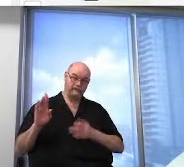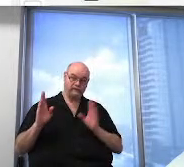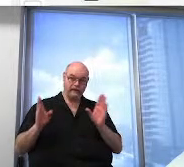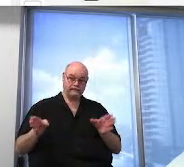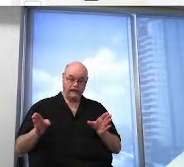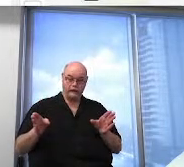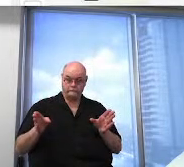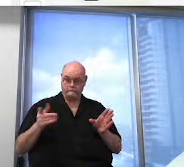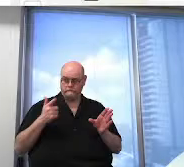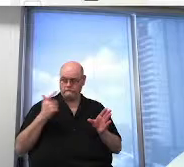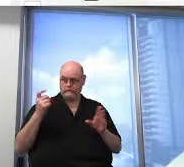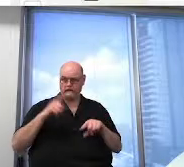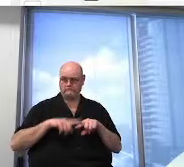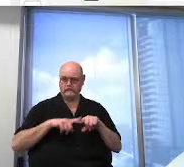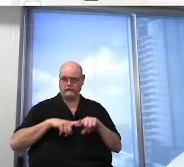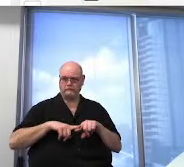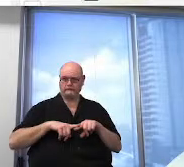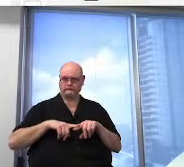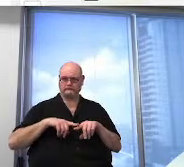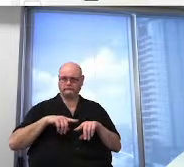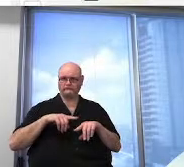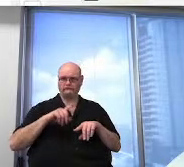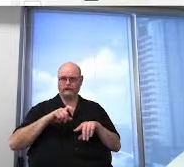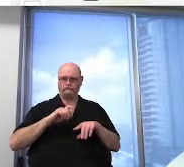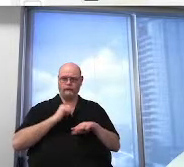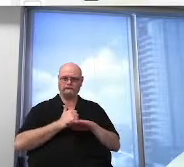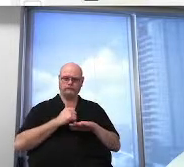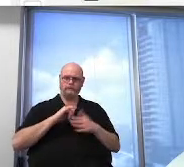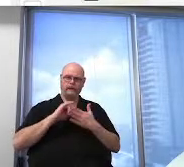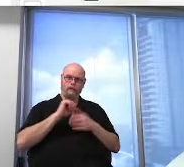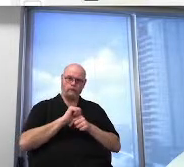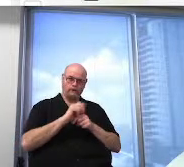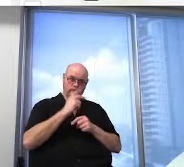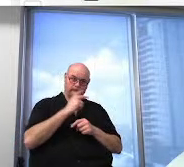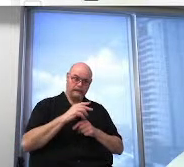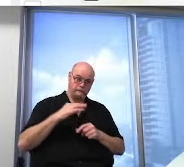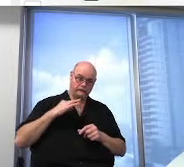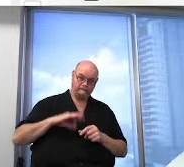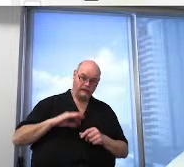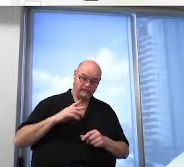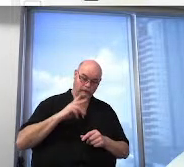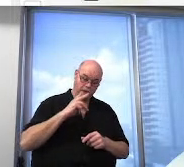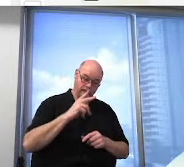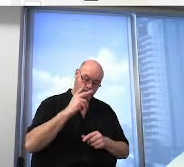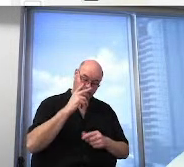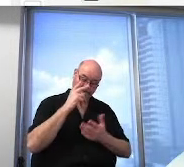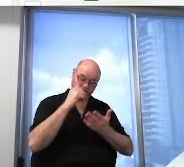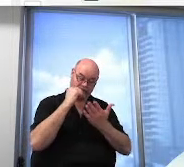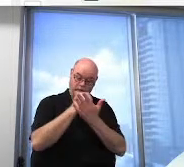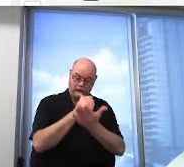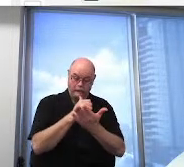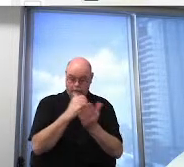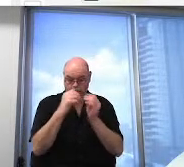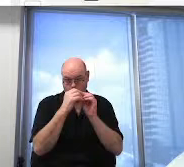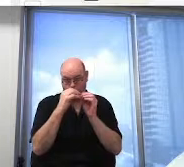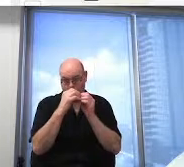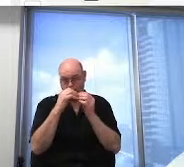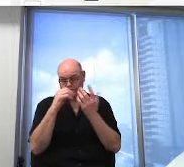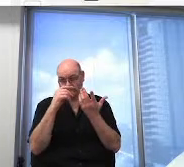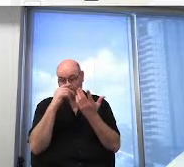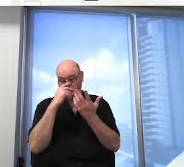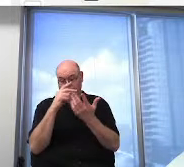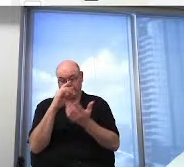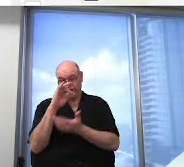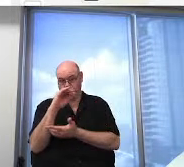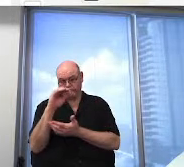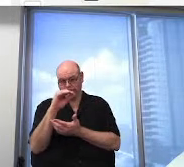2028 as a window of time, because reliability, you need to execute the work to see the benefit. And that might be able to help you a little bit. I don't have it memorized. You can